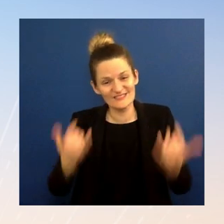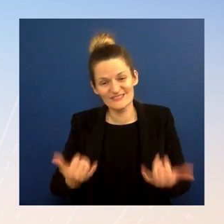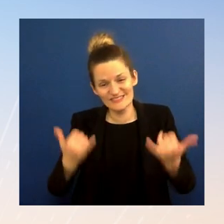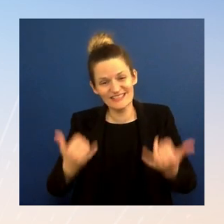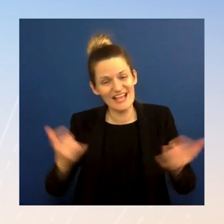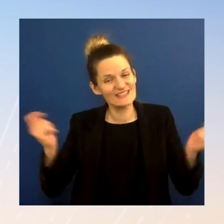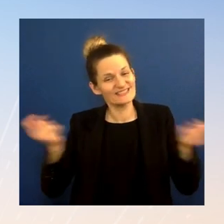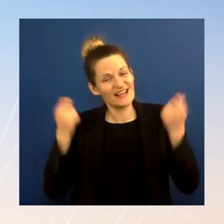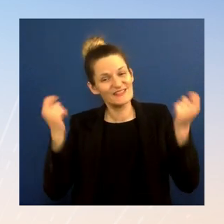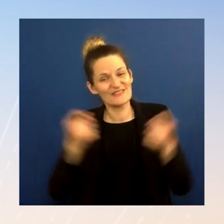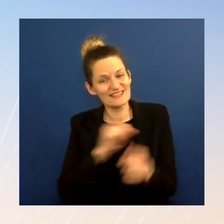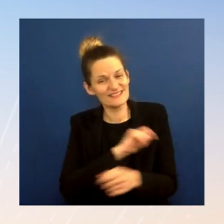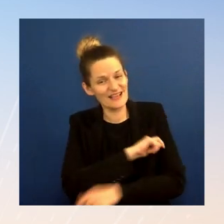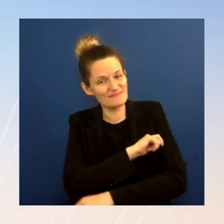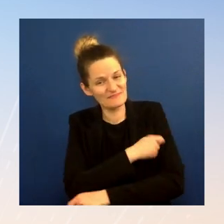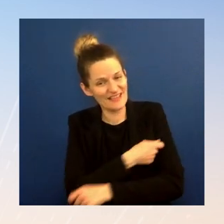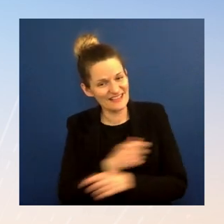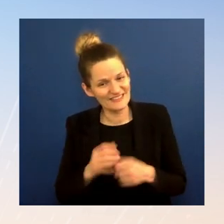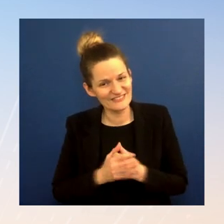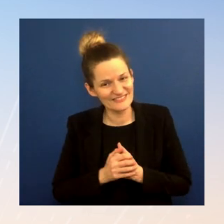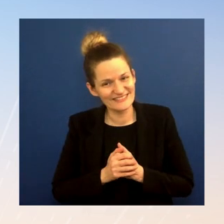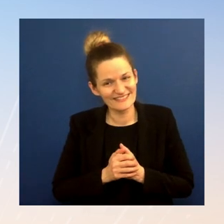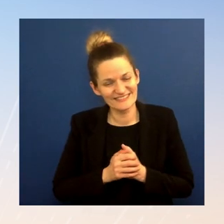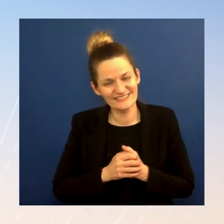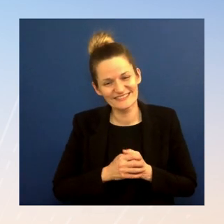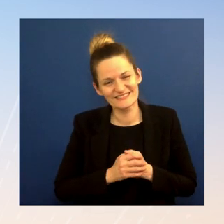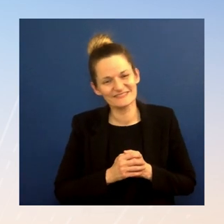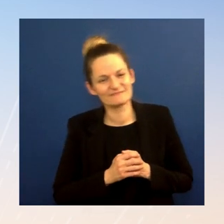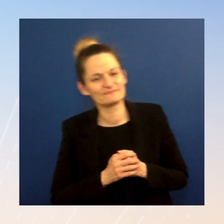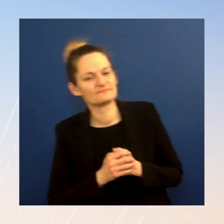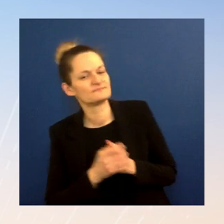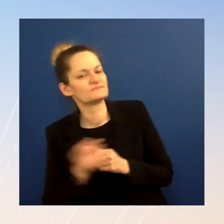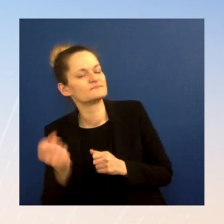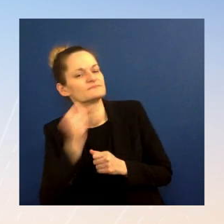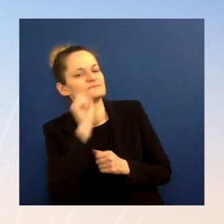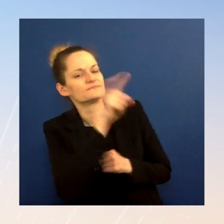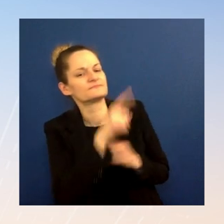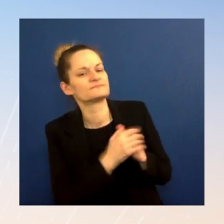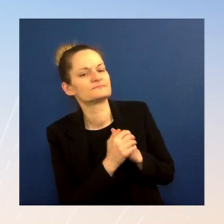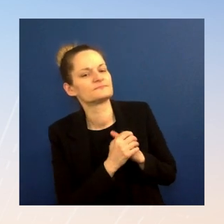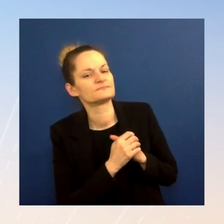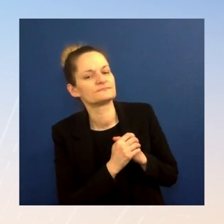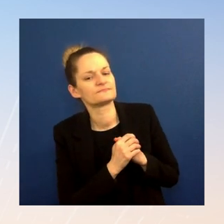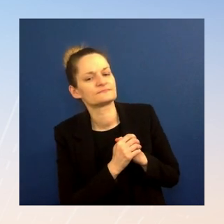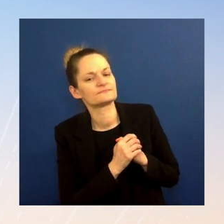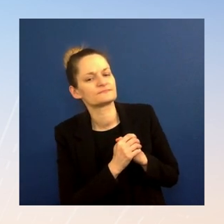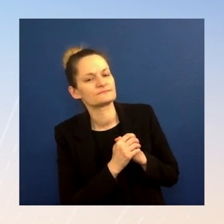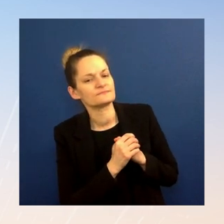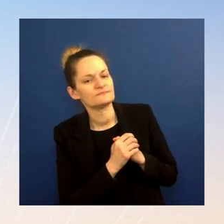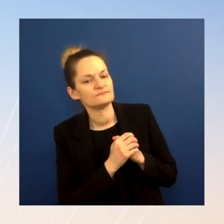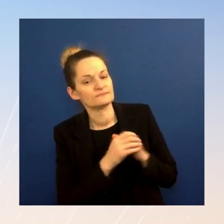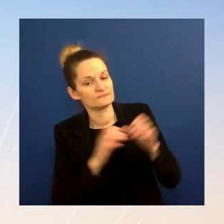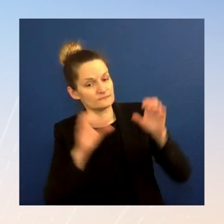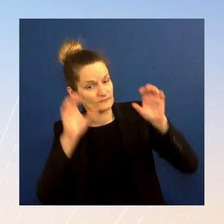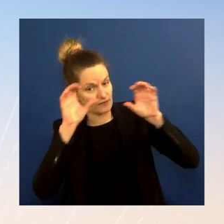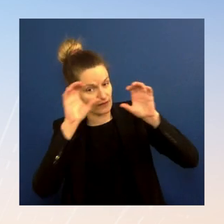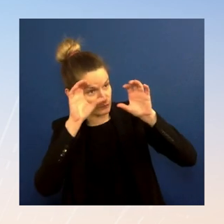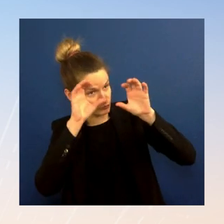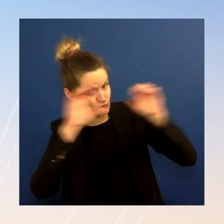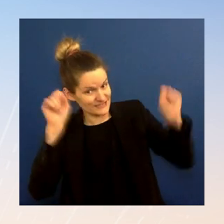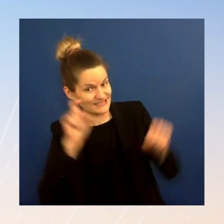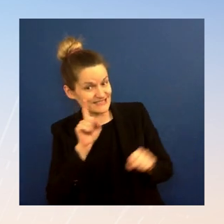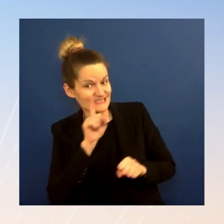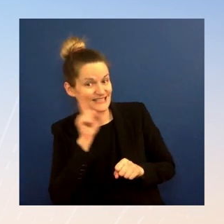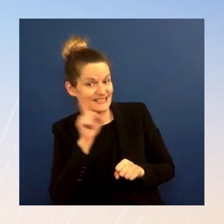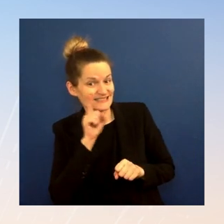Jen. Yesterday, in his remarks to the Congress, President Zelensky had called for the creation of this new global organization that he